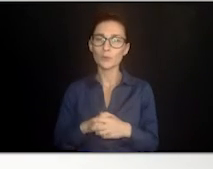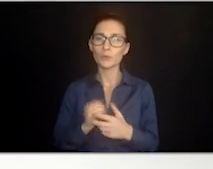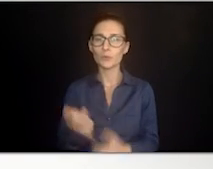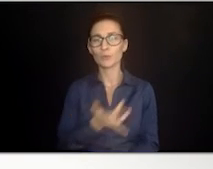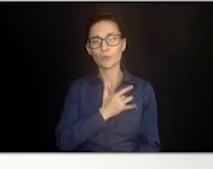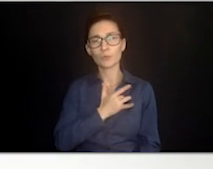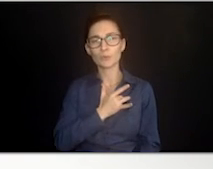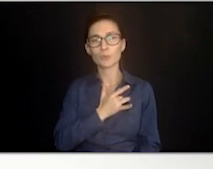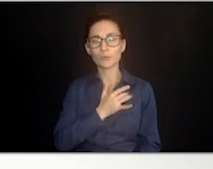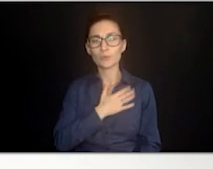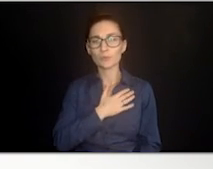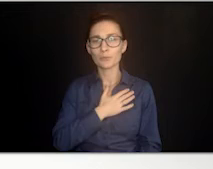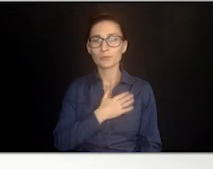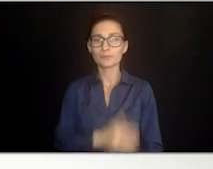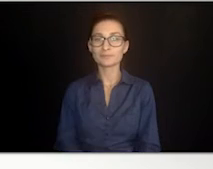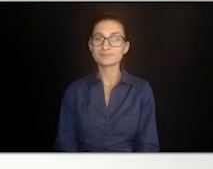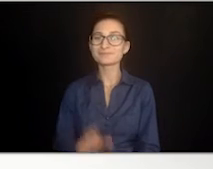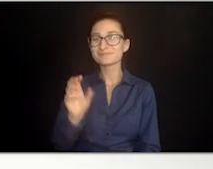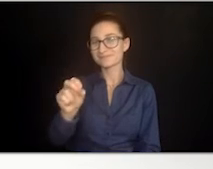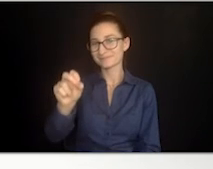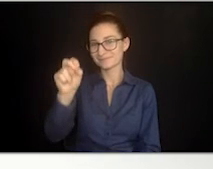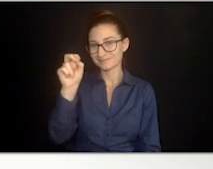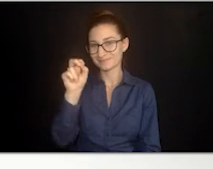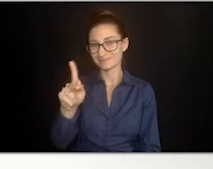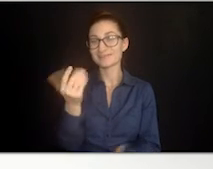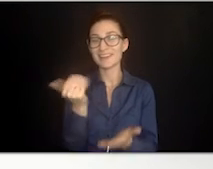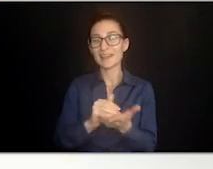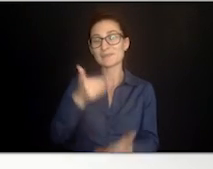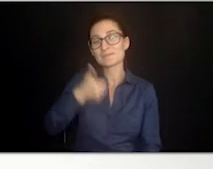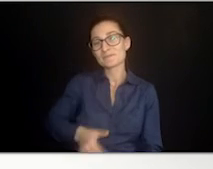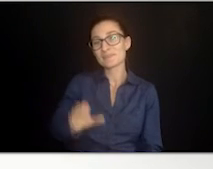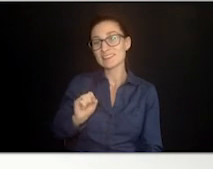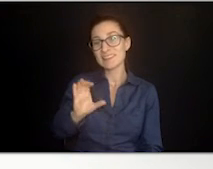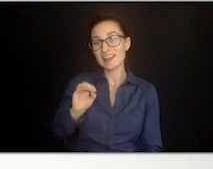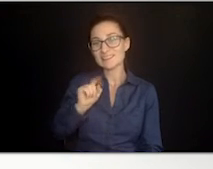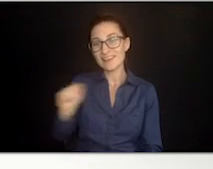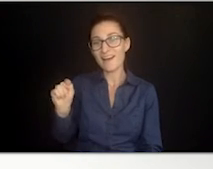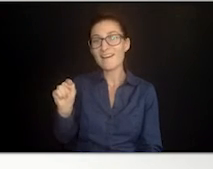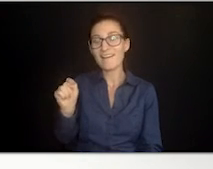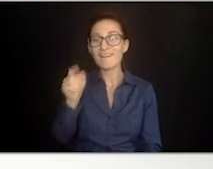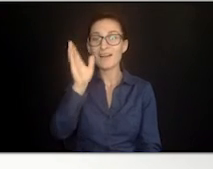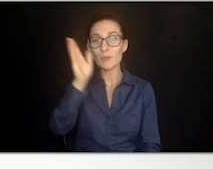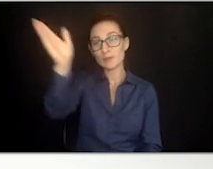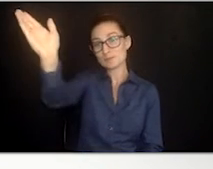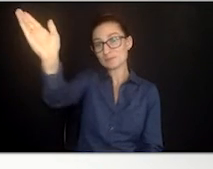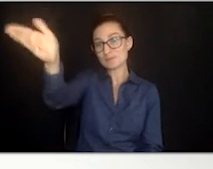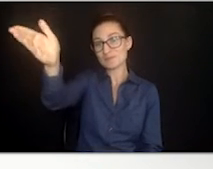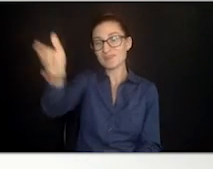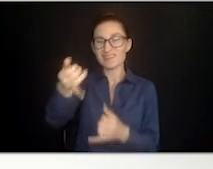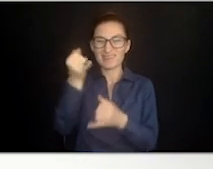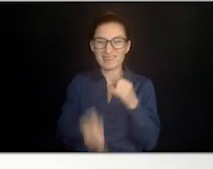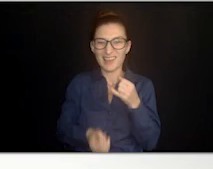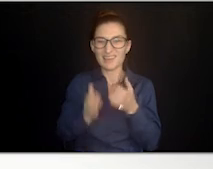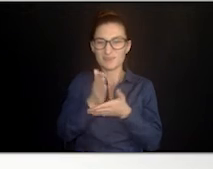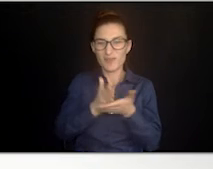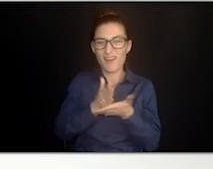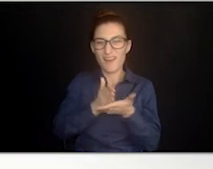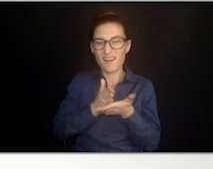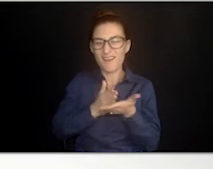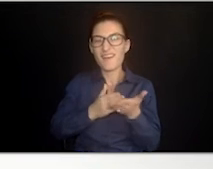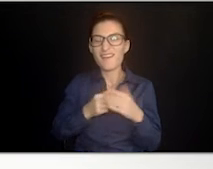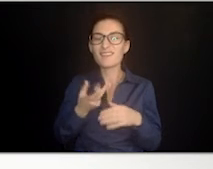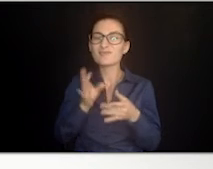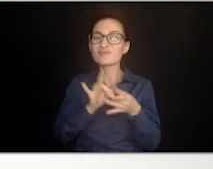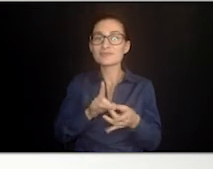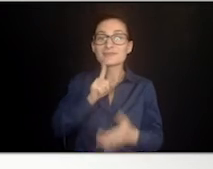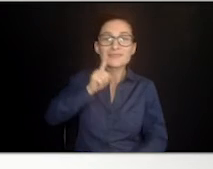that. Okay, guys. Again, my name is Scott, and I'm going to be here for this last portion of the presentation to talk to you about